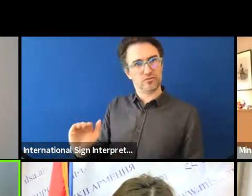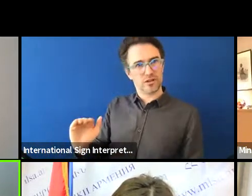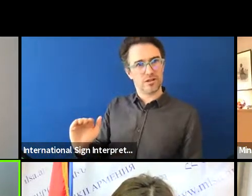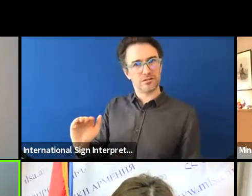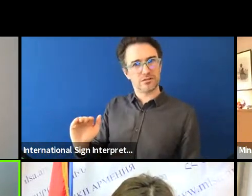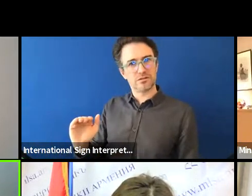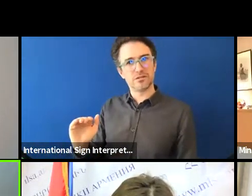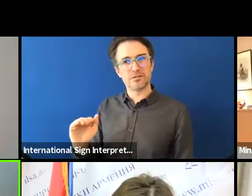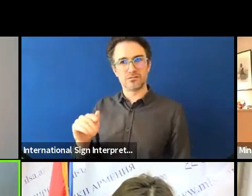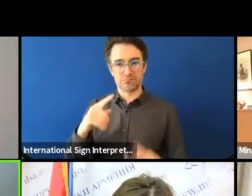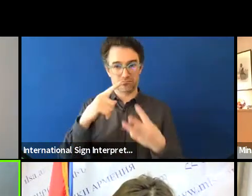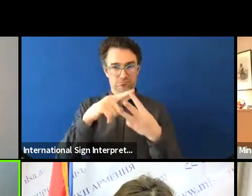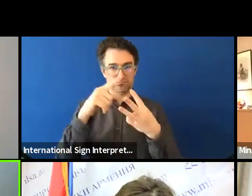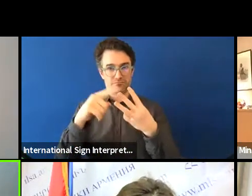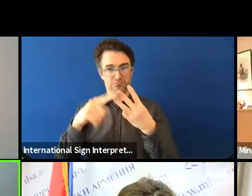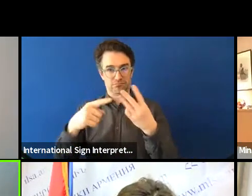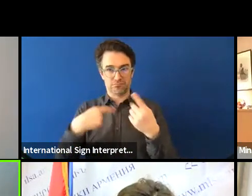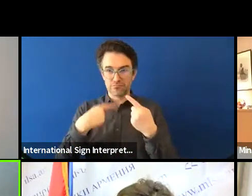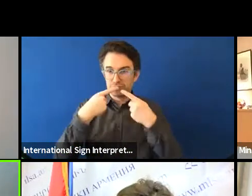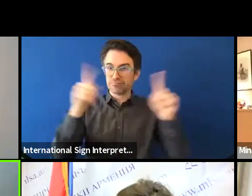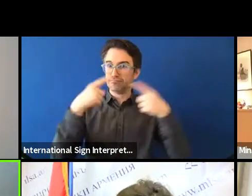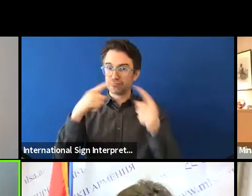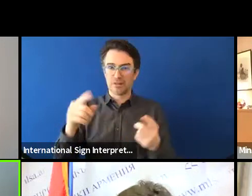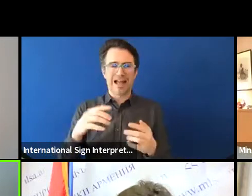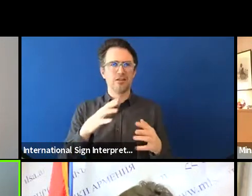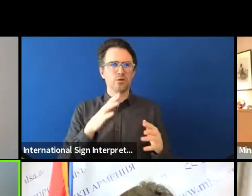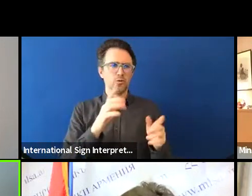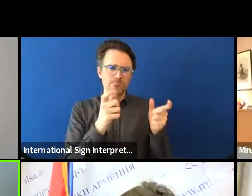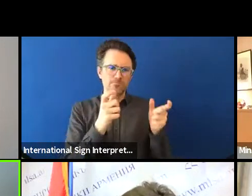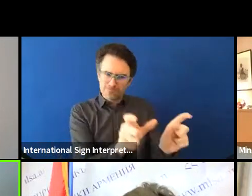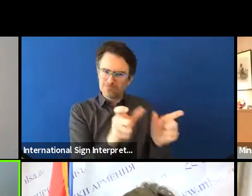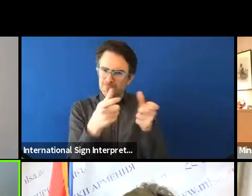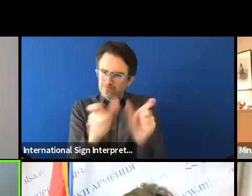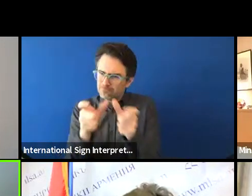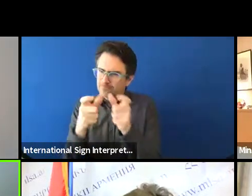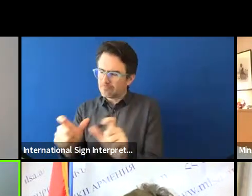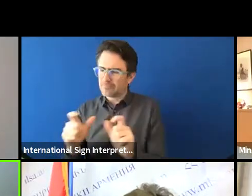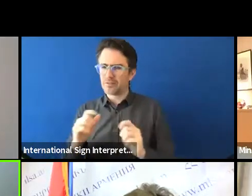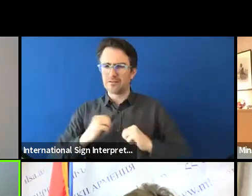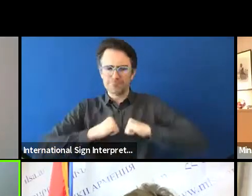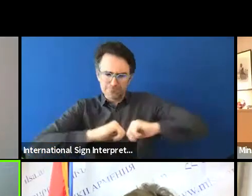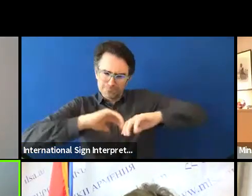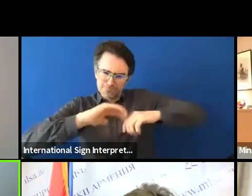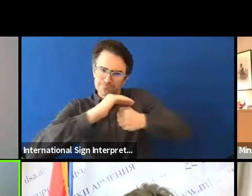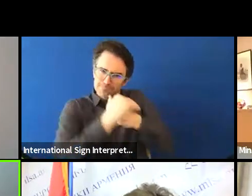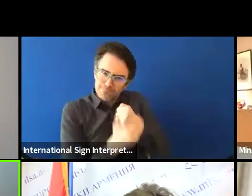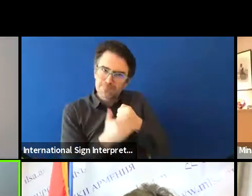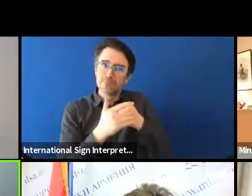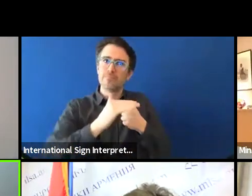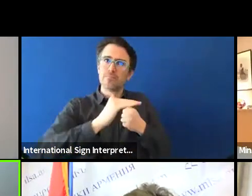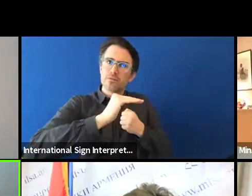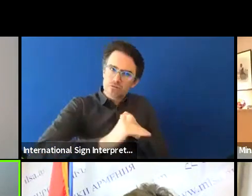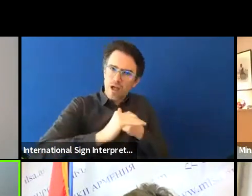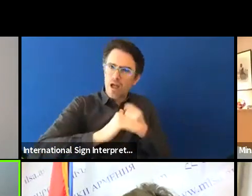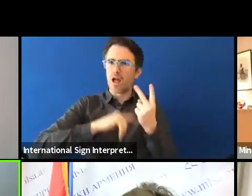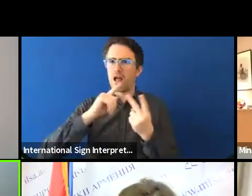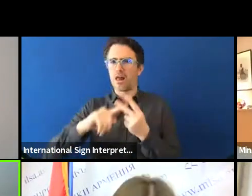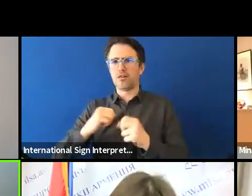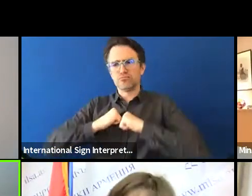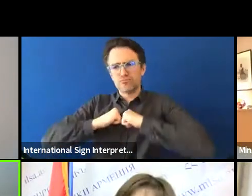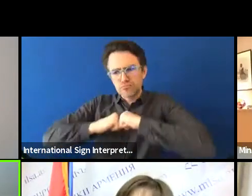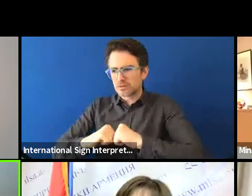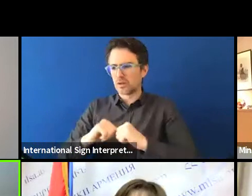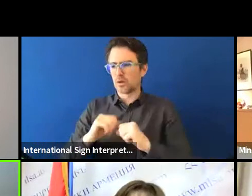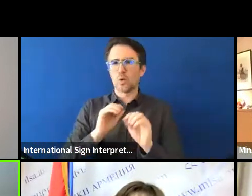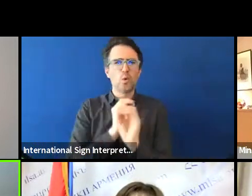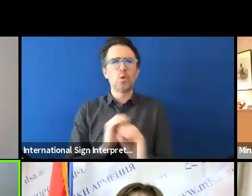prevention, and protection from harmful gender norms and practices, including